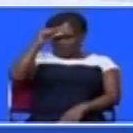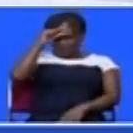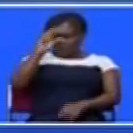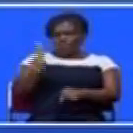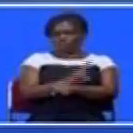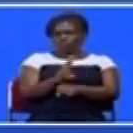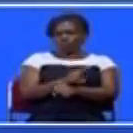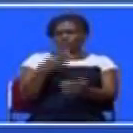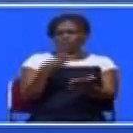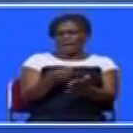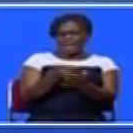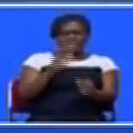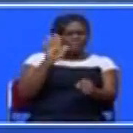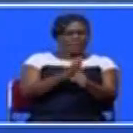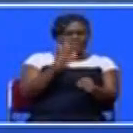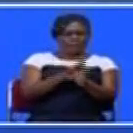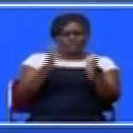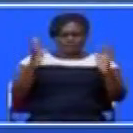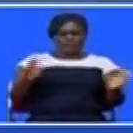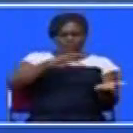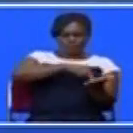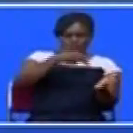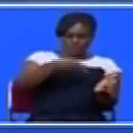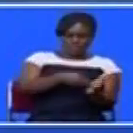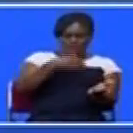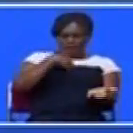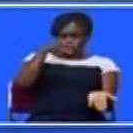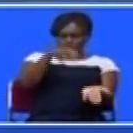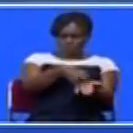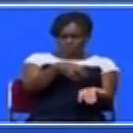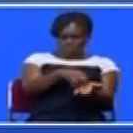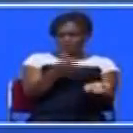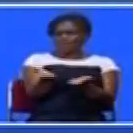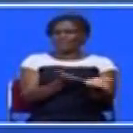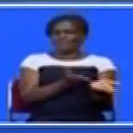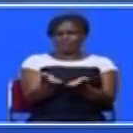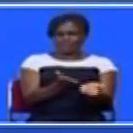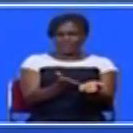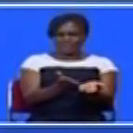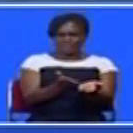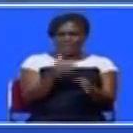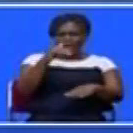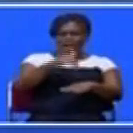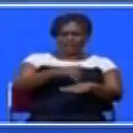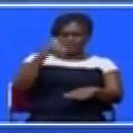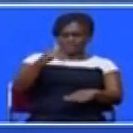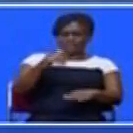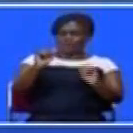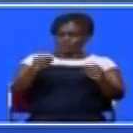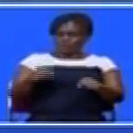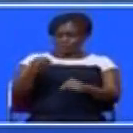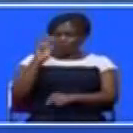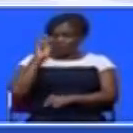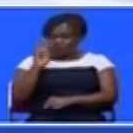spending so much on large infrastructure projects, and we have a situation where services are obviously affected, and we can see